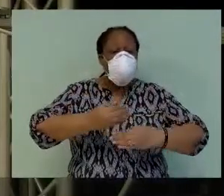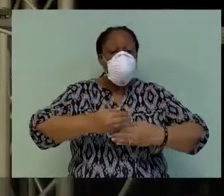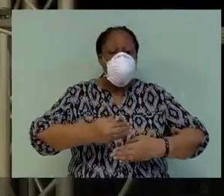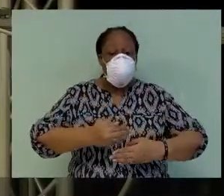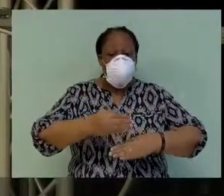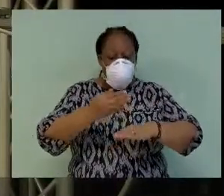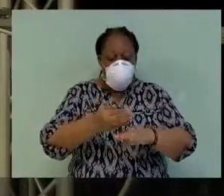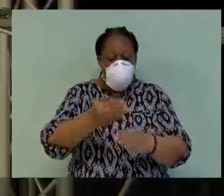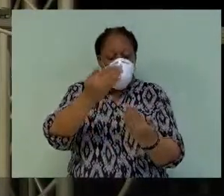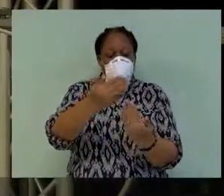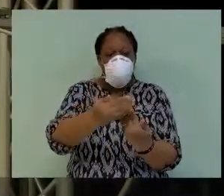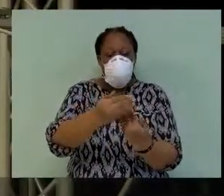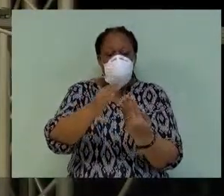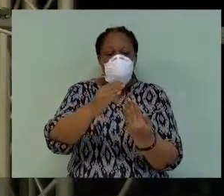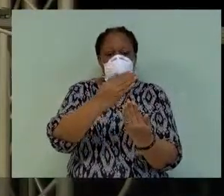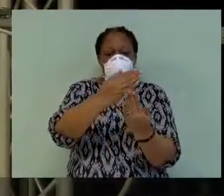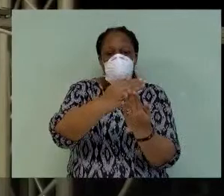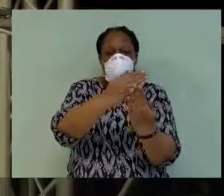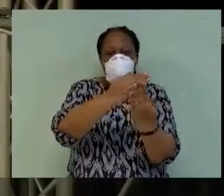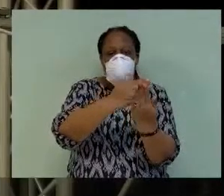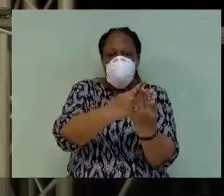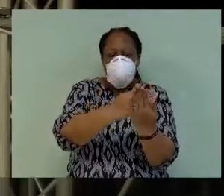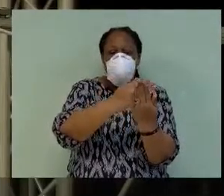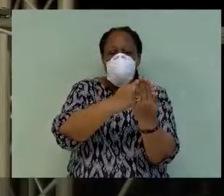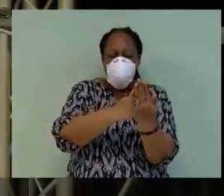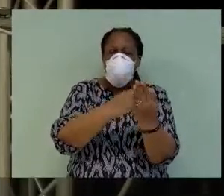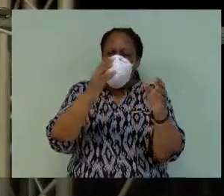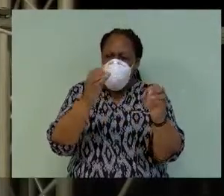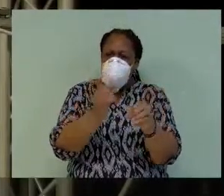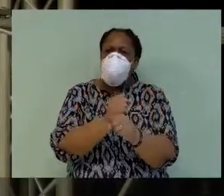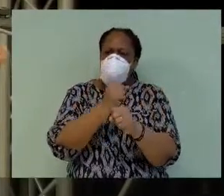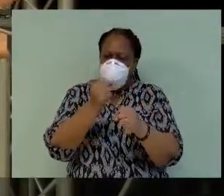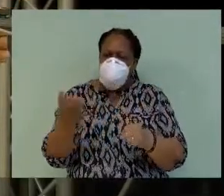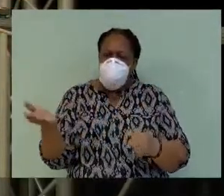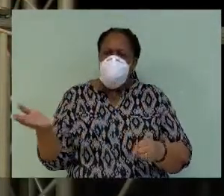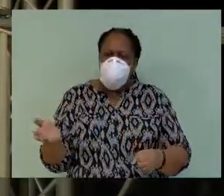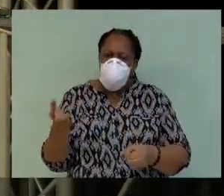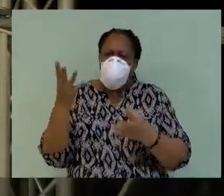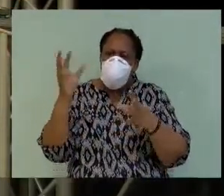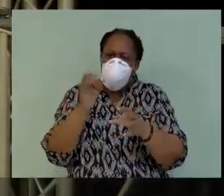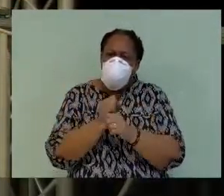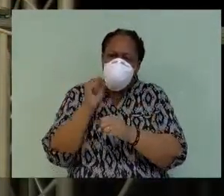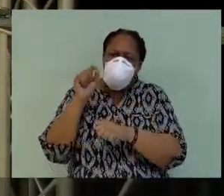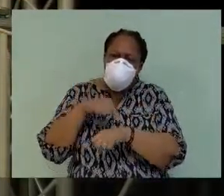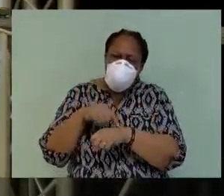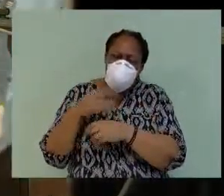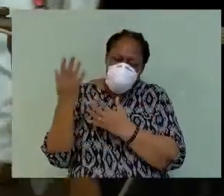gradual process. So we will get there. Don't worry, we will get there. Take your time. So that's why.